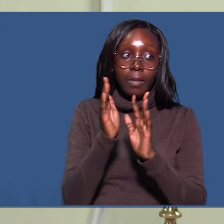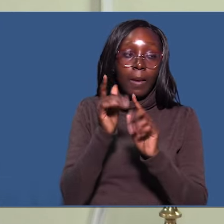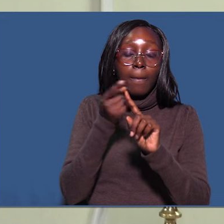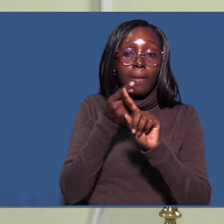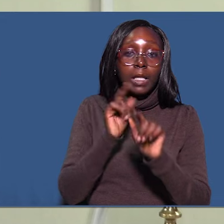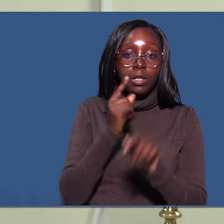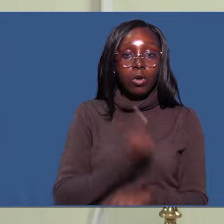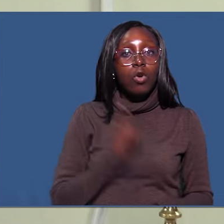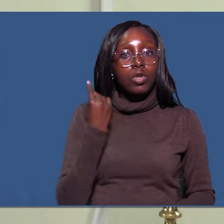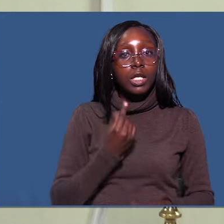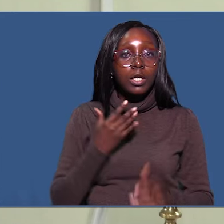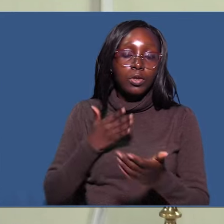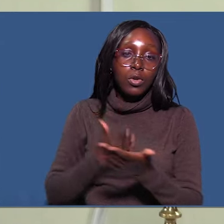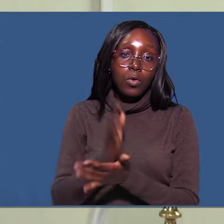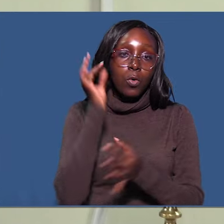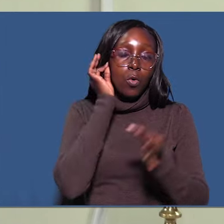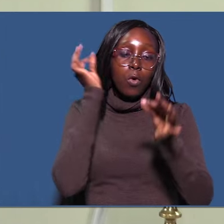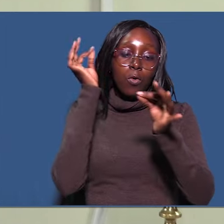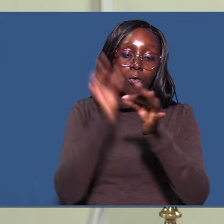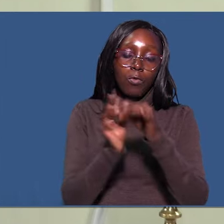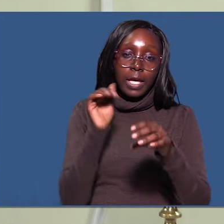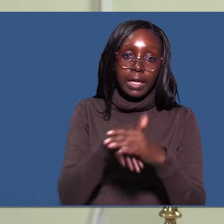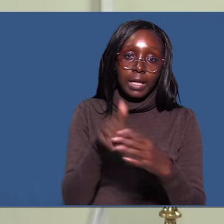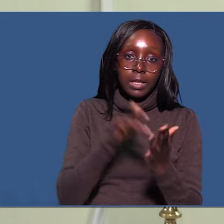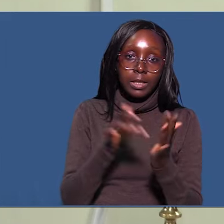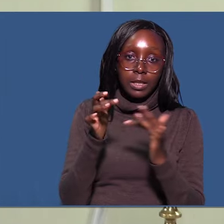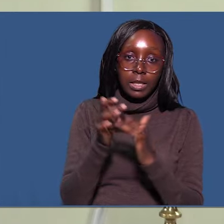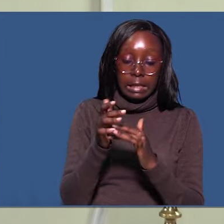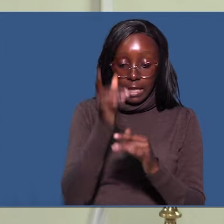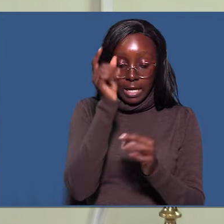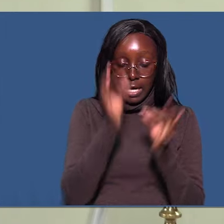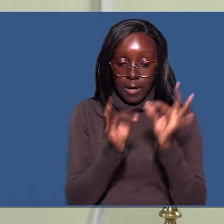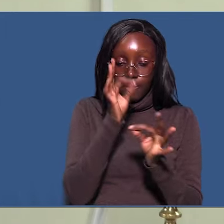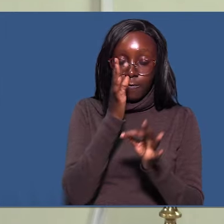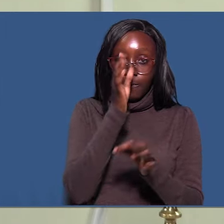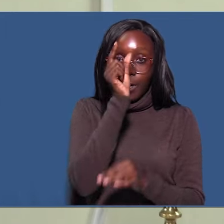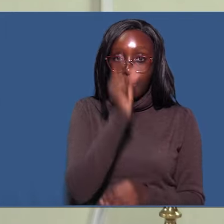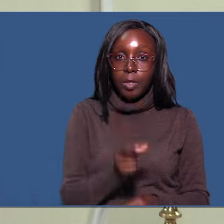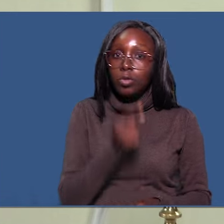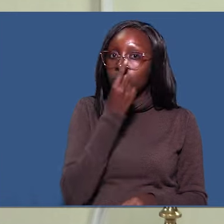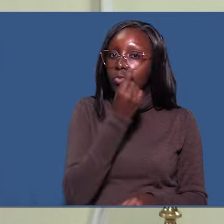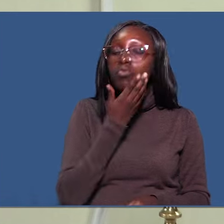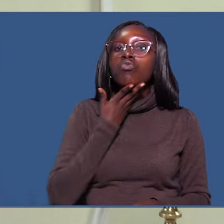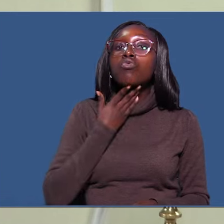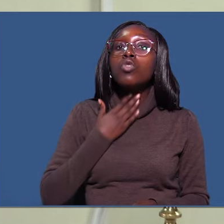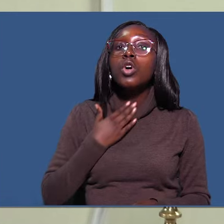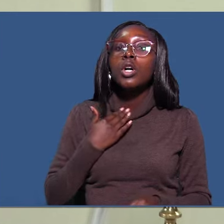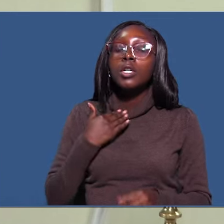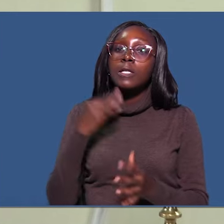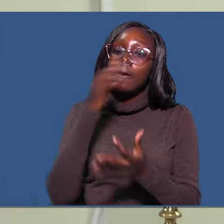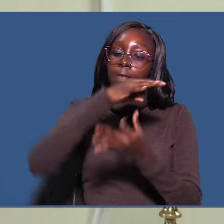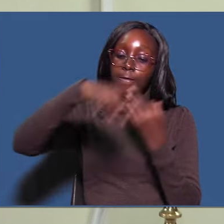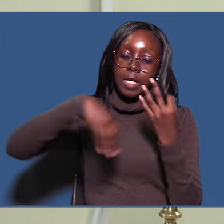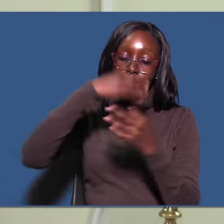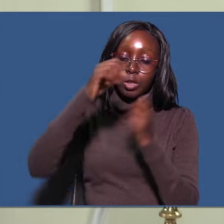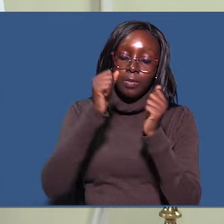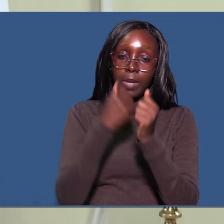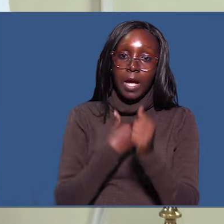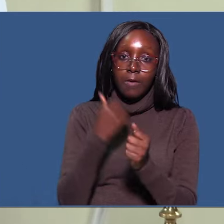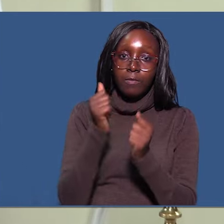by faith through Christ Jesus. So anyone who wants to walk in fellowship and in right with God, anyone who desires